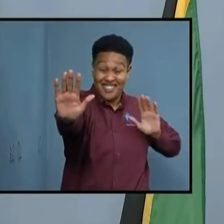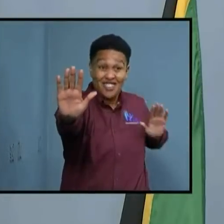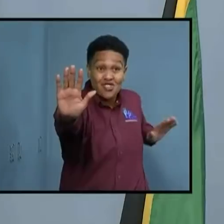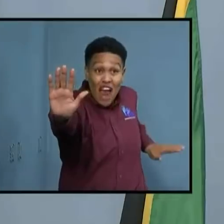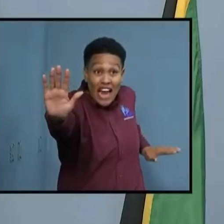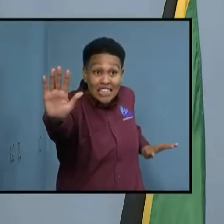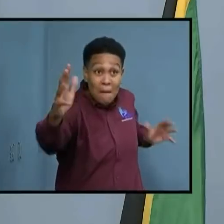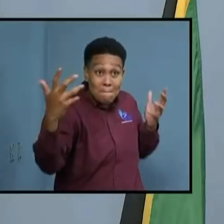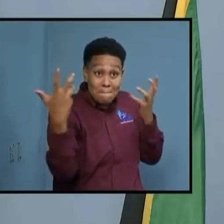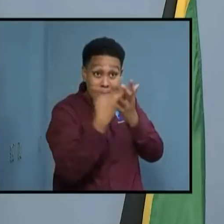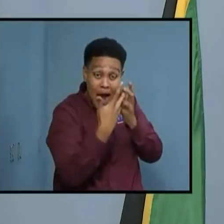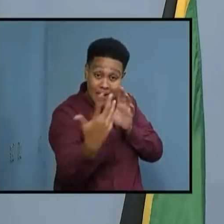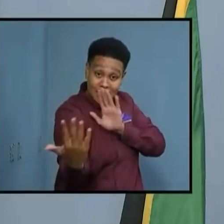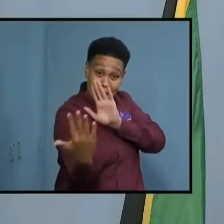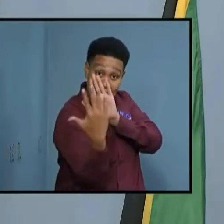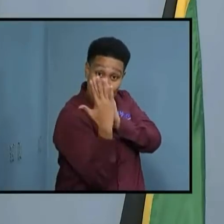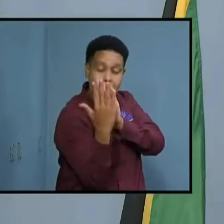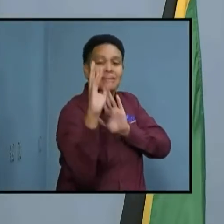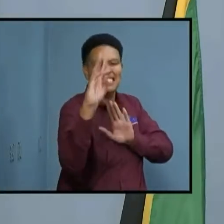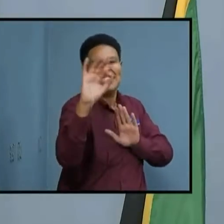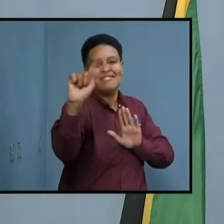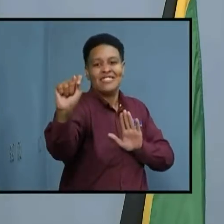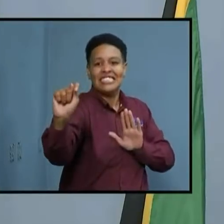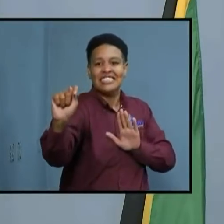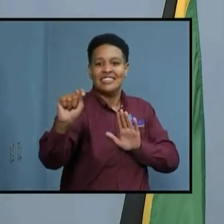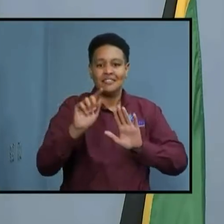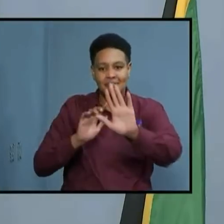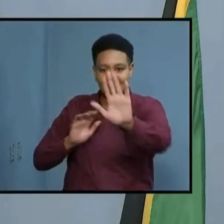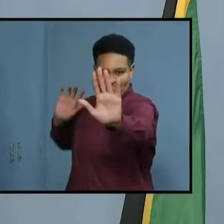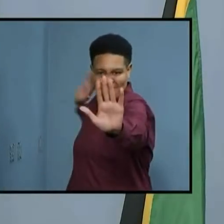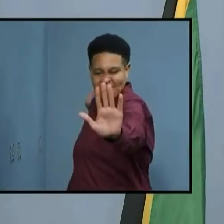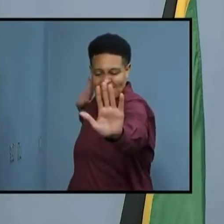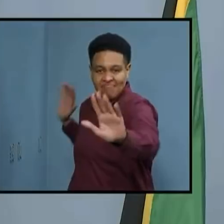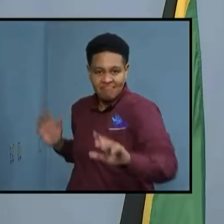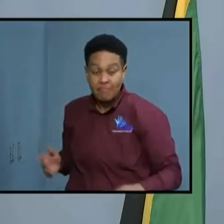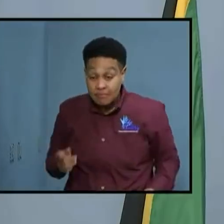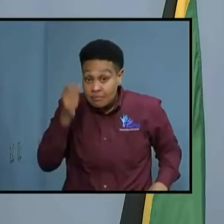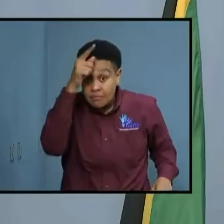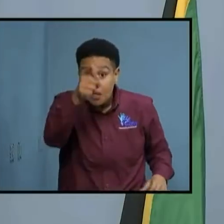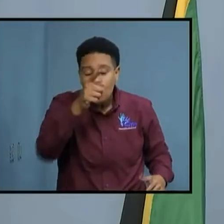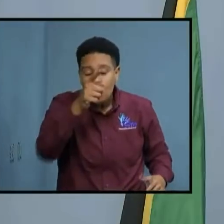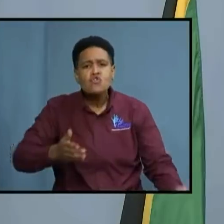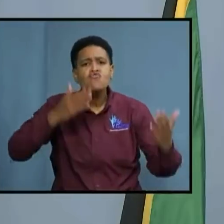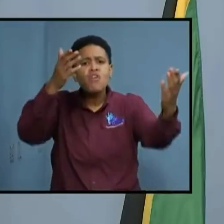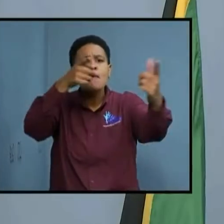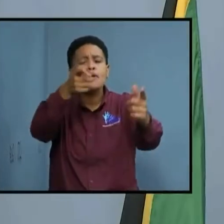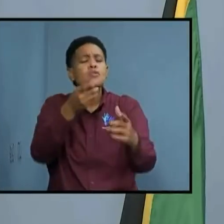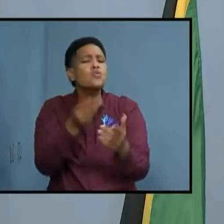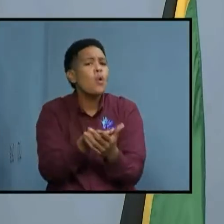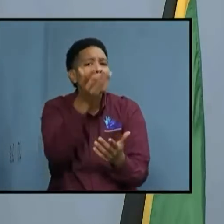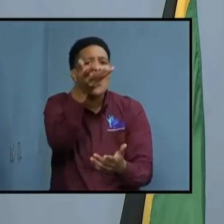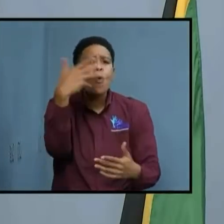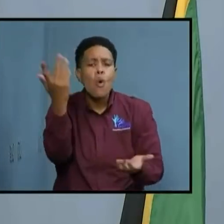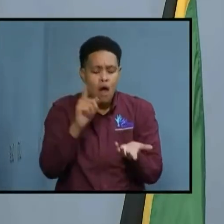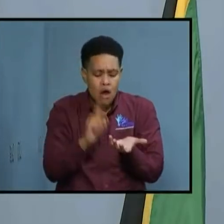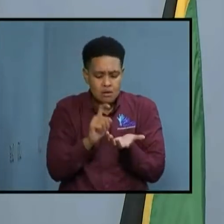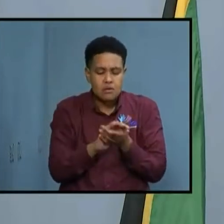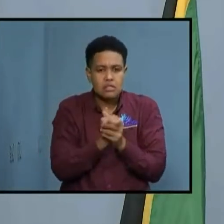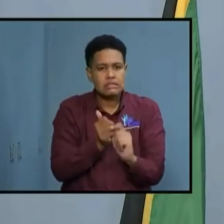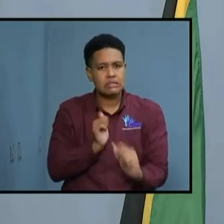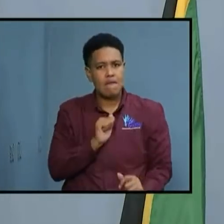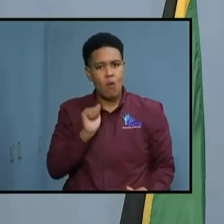distance. We recommend strongly that you purchase and take with you hand sanitizers